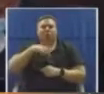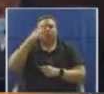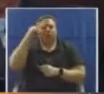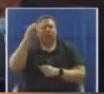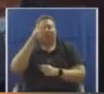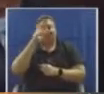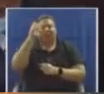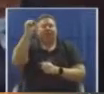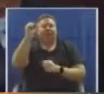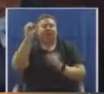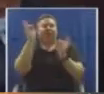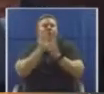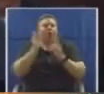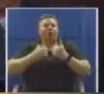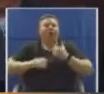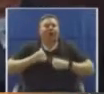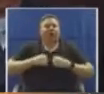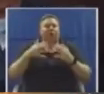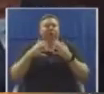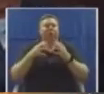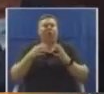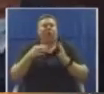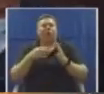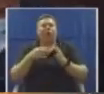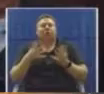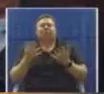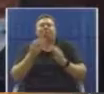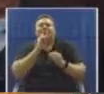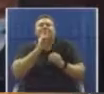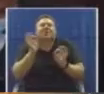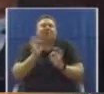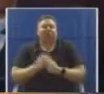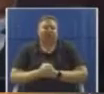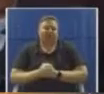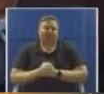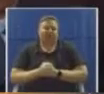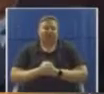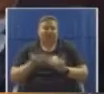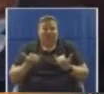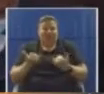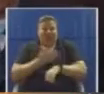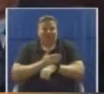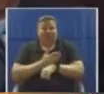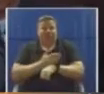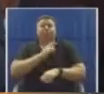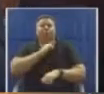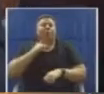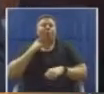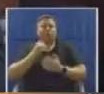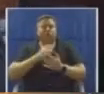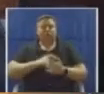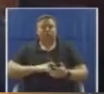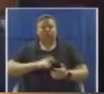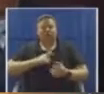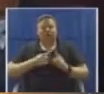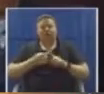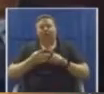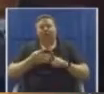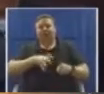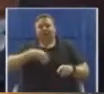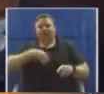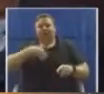action is worthless. And they are there to assist at this time, not only with much needed pastoral care and spiritual care, but